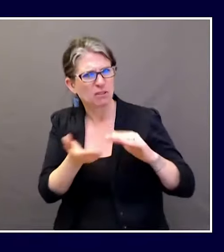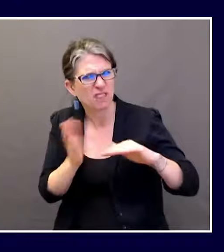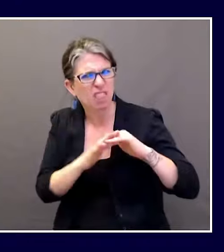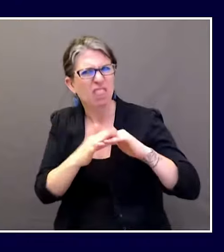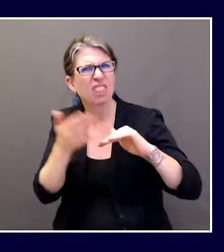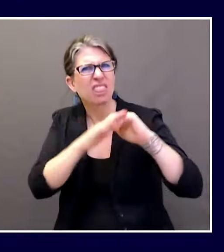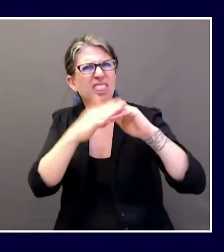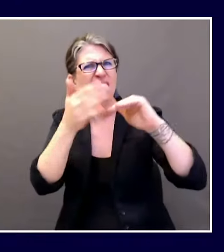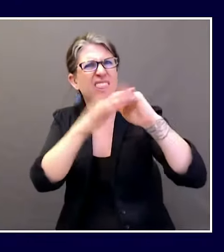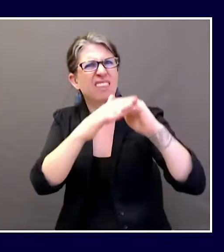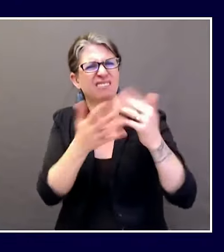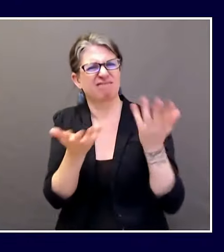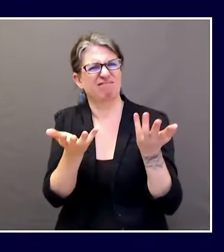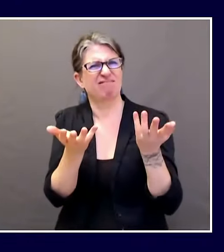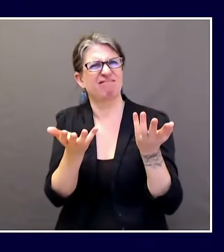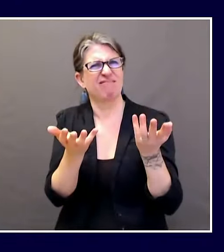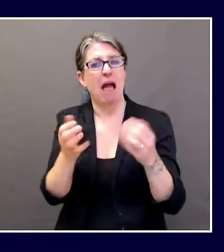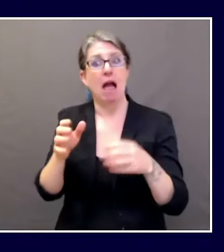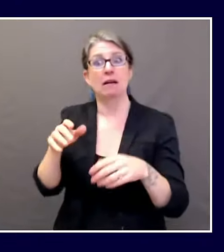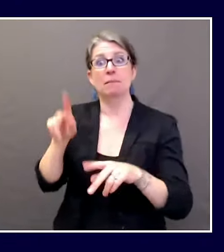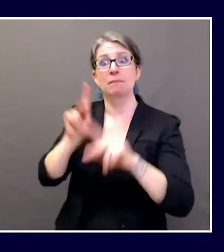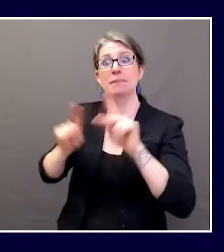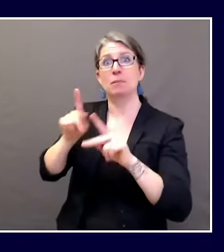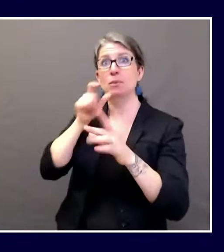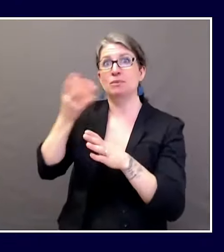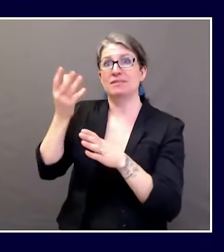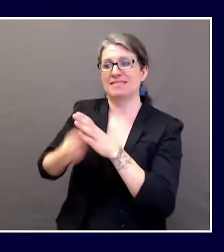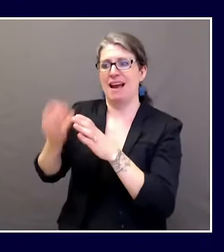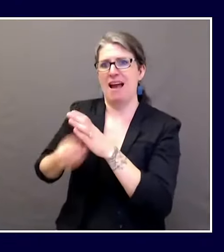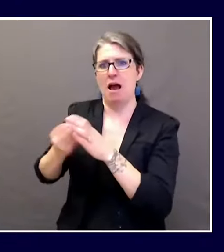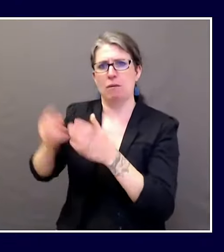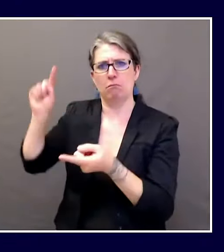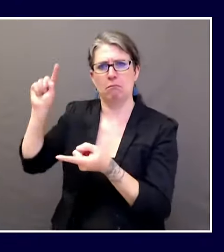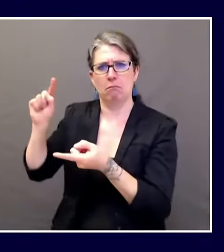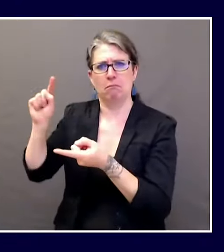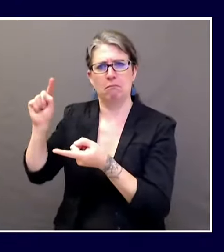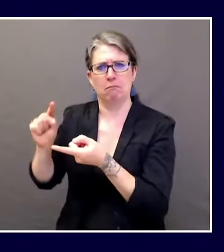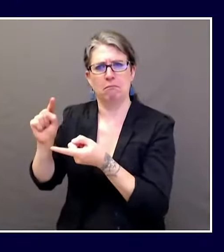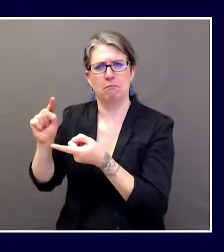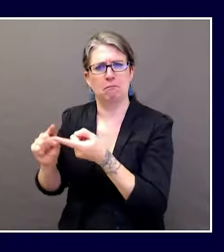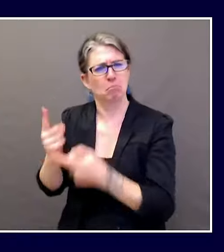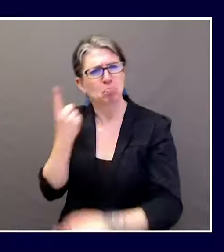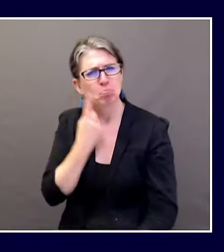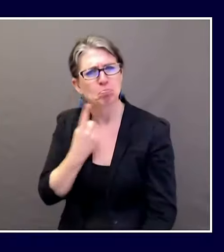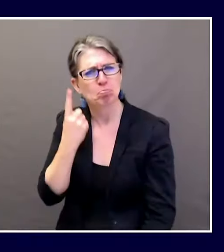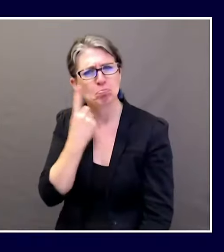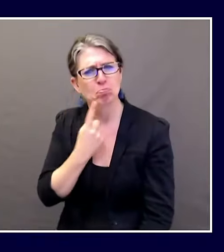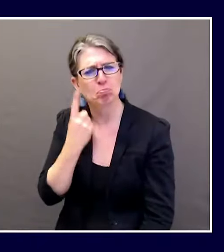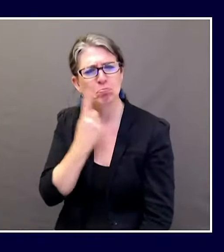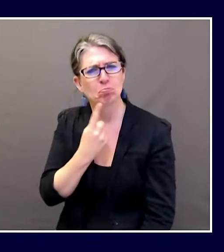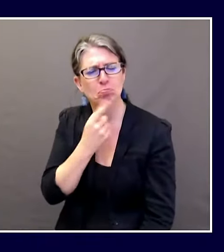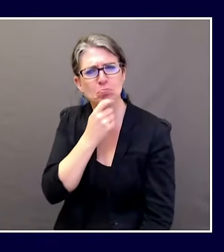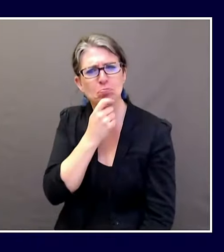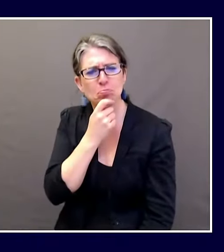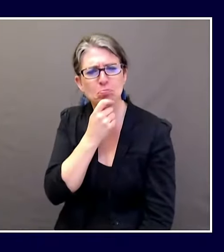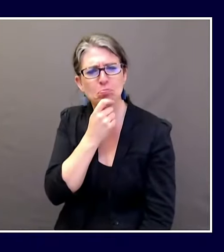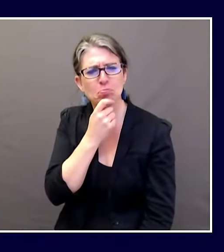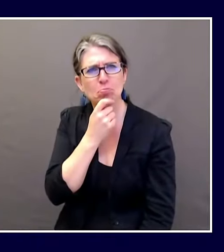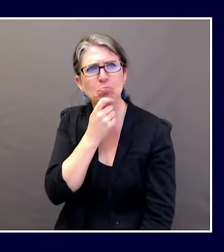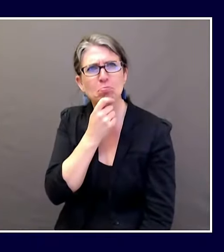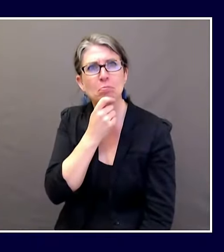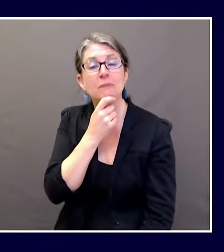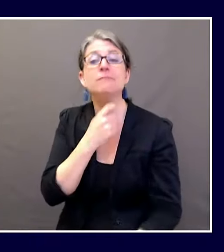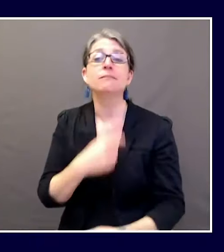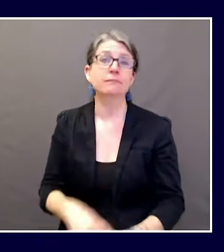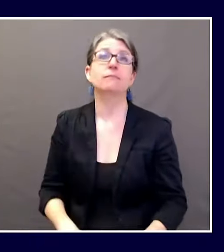that the vaccine is really what's going on there. There are some epidemiological changes that may be occurring, a bit